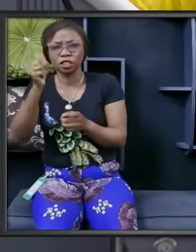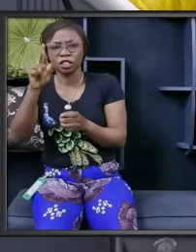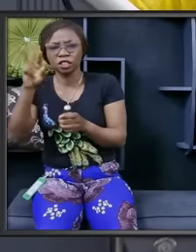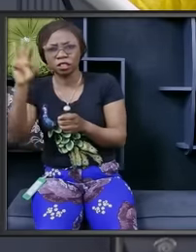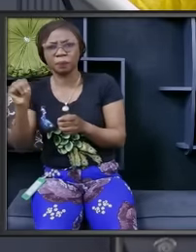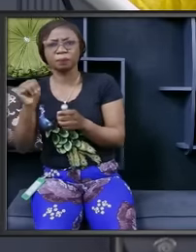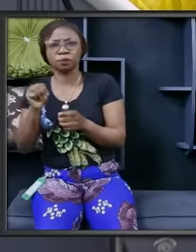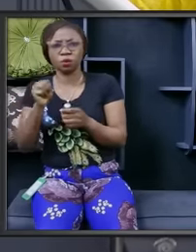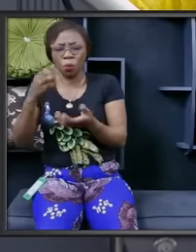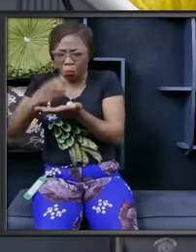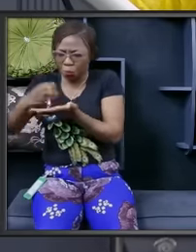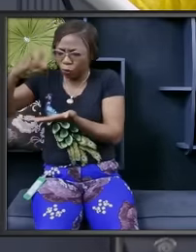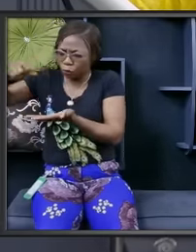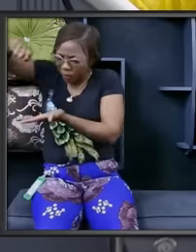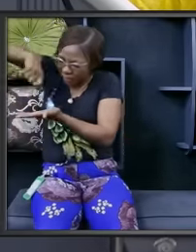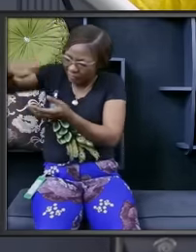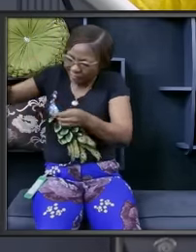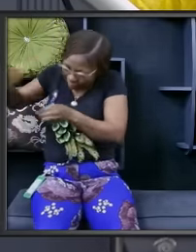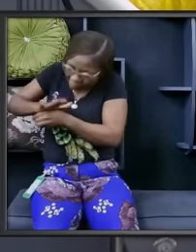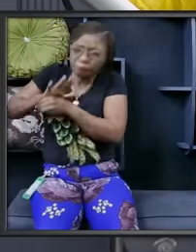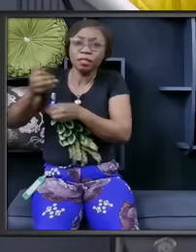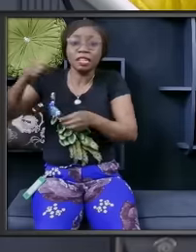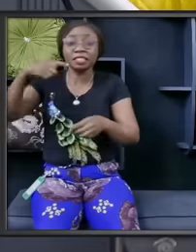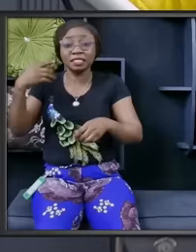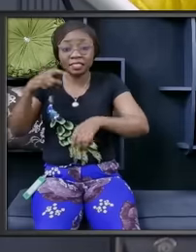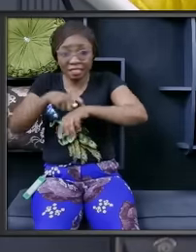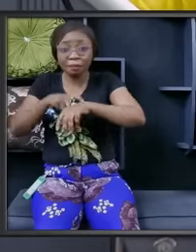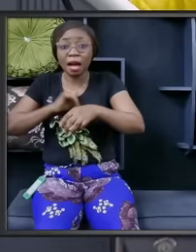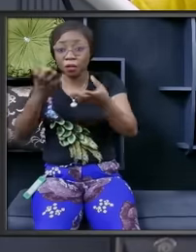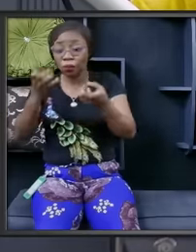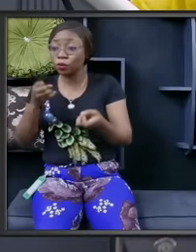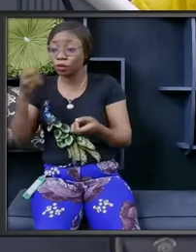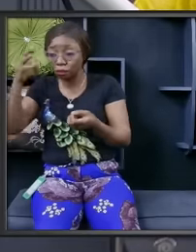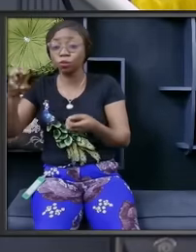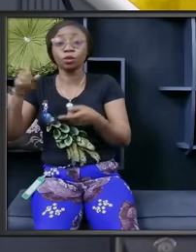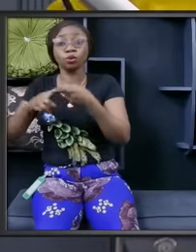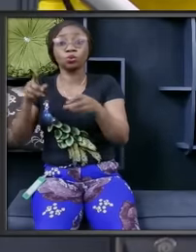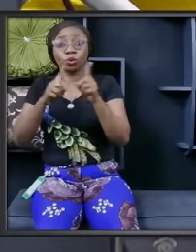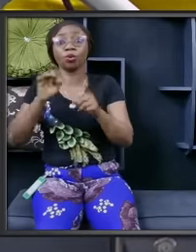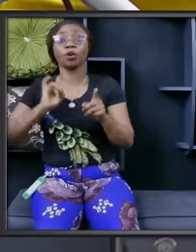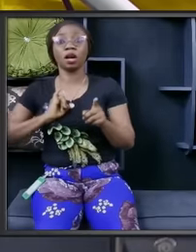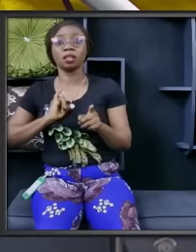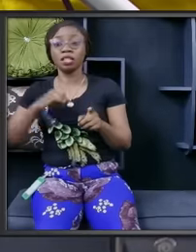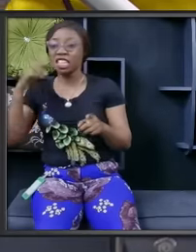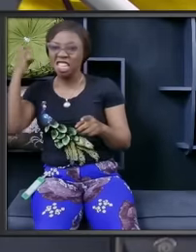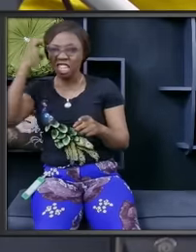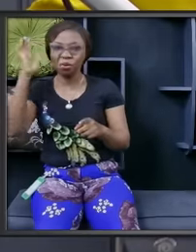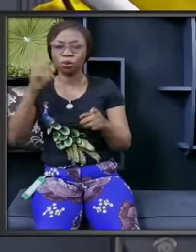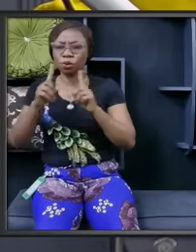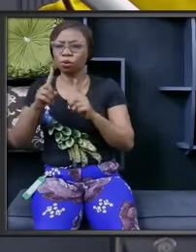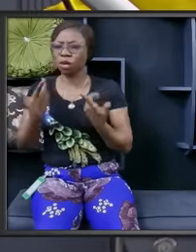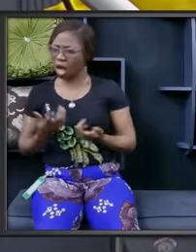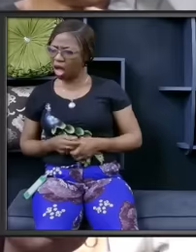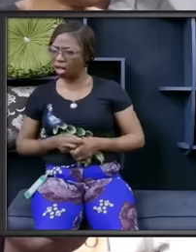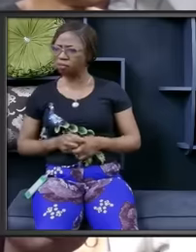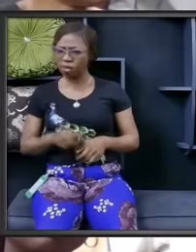him. So any day where I permit a may talk, now he go talk. I can't, this woman can't talk this thing. I can't recall how he